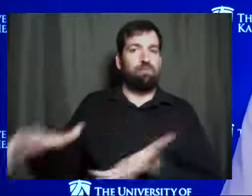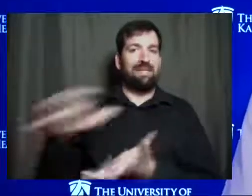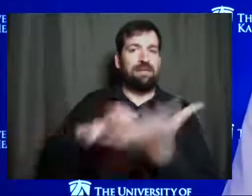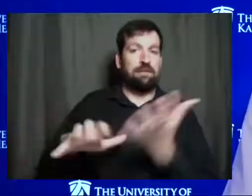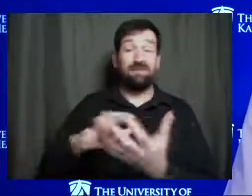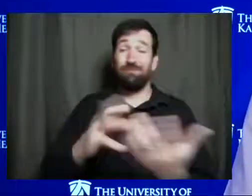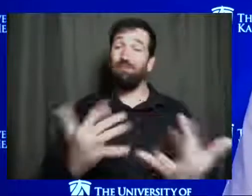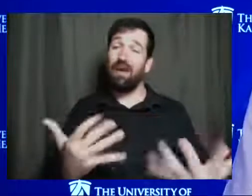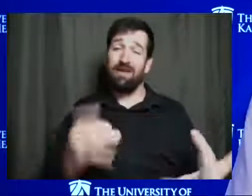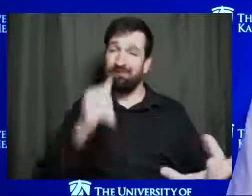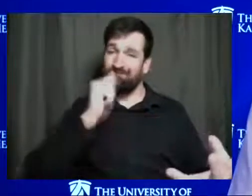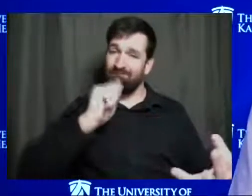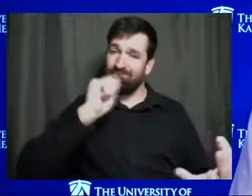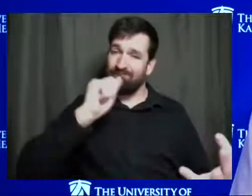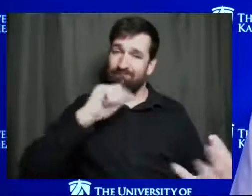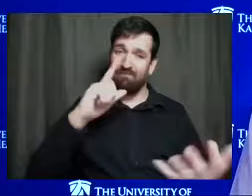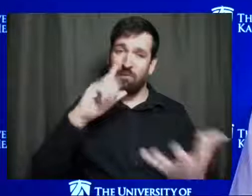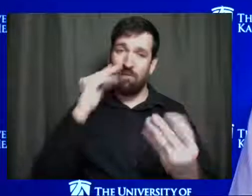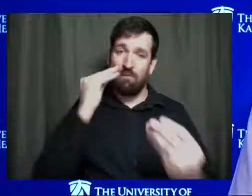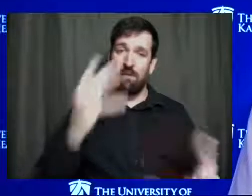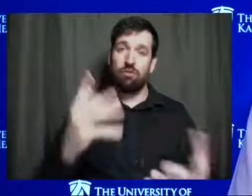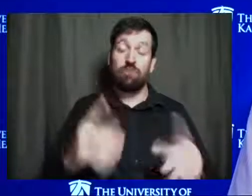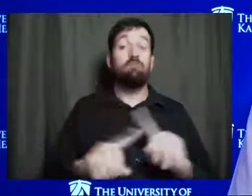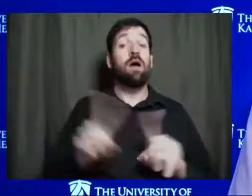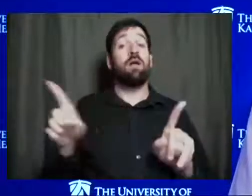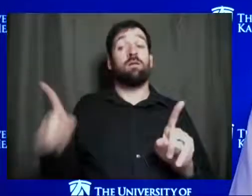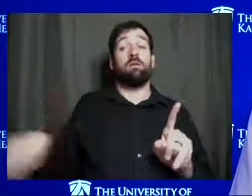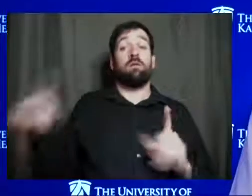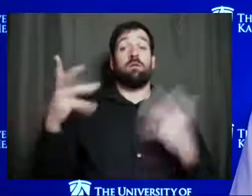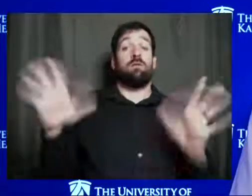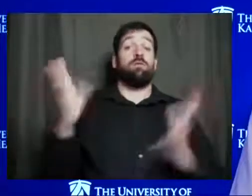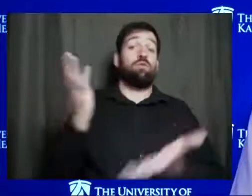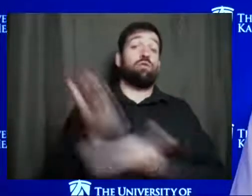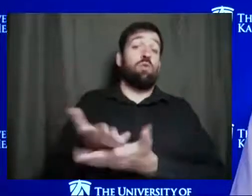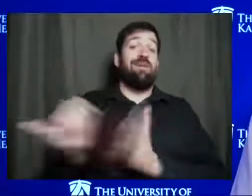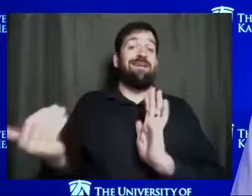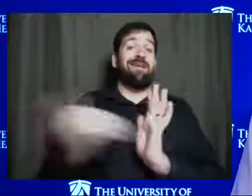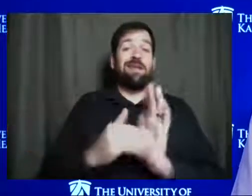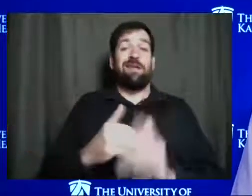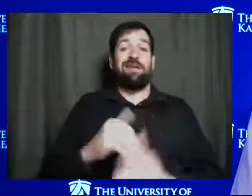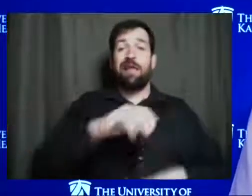wait for that information. But what they did show in England in those early